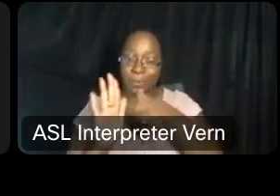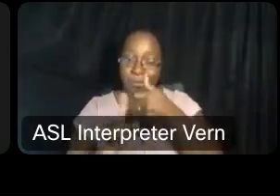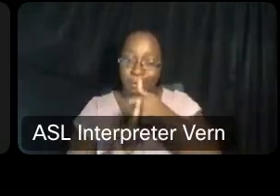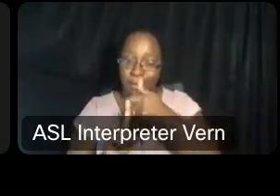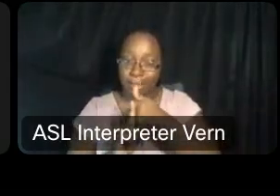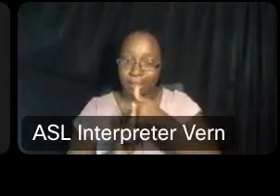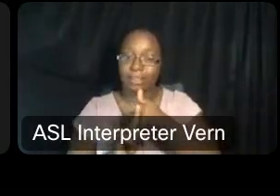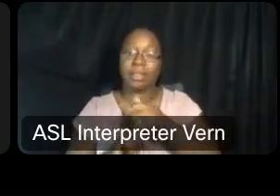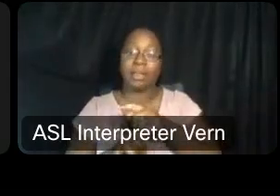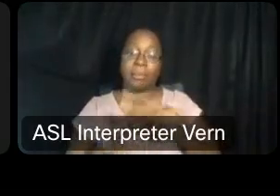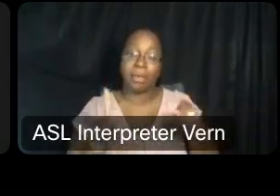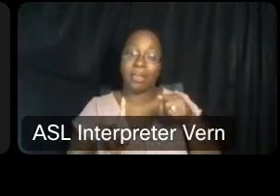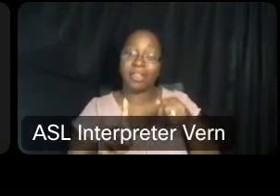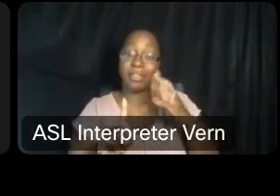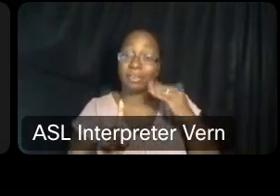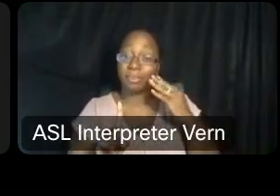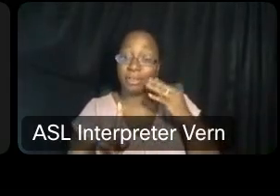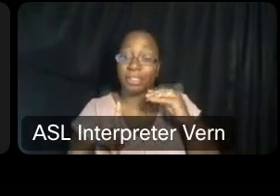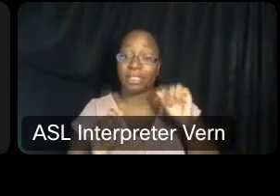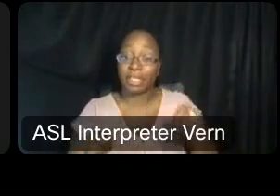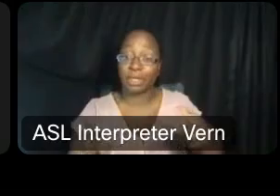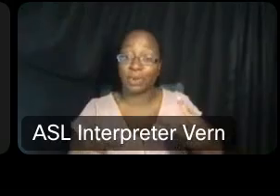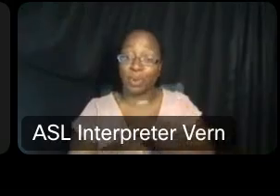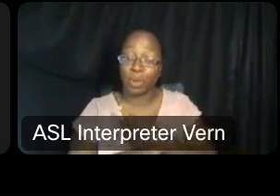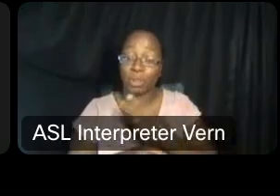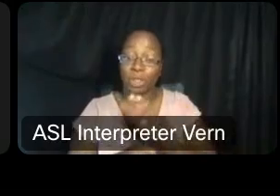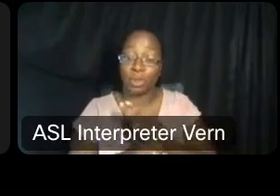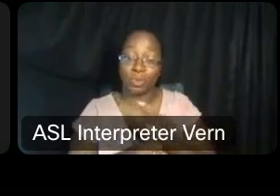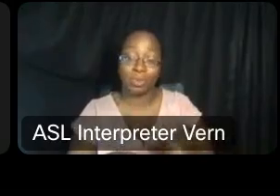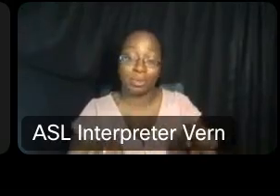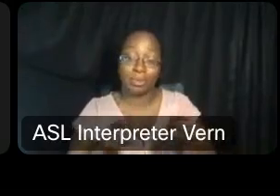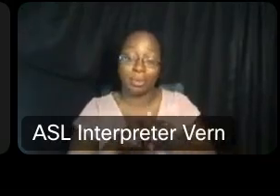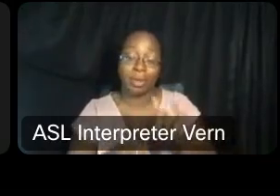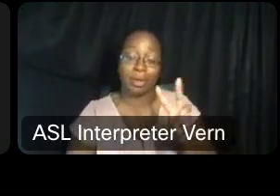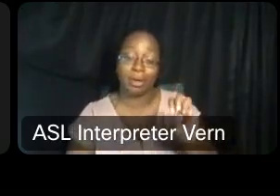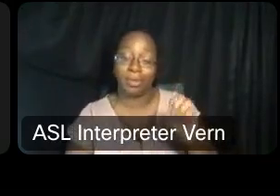abusive partners to continue exerting power and control over survivors.